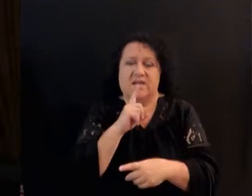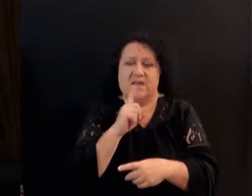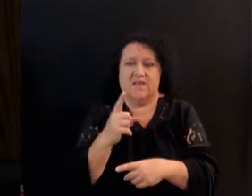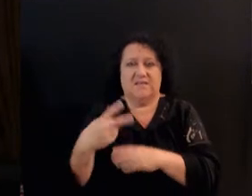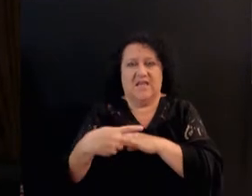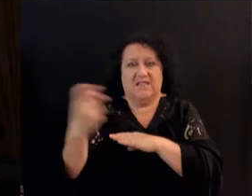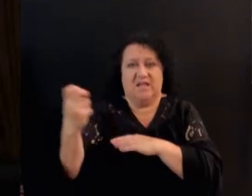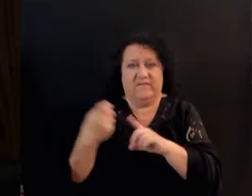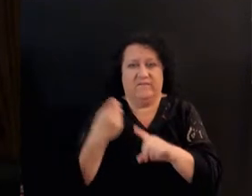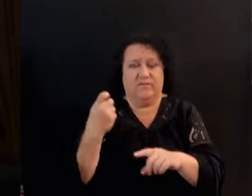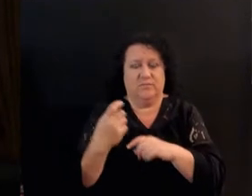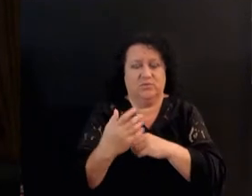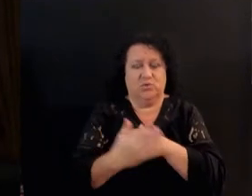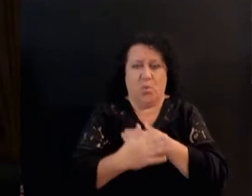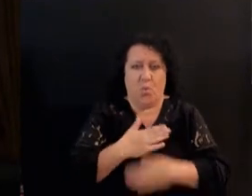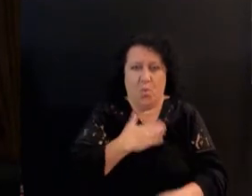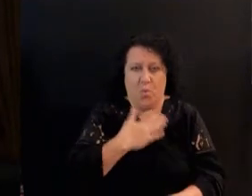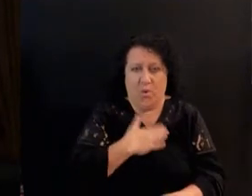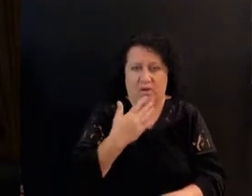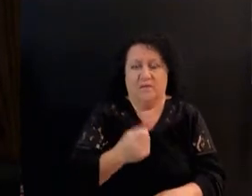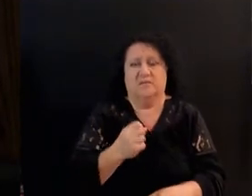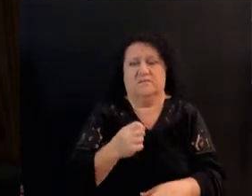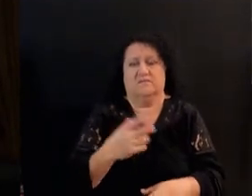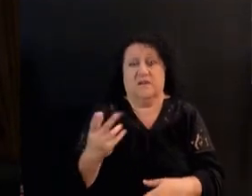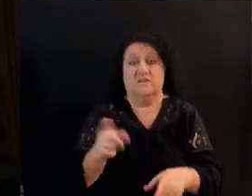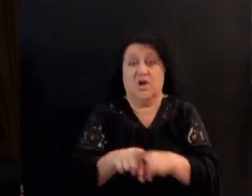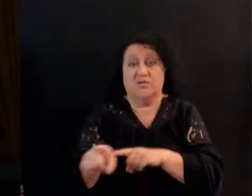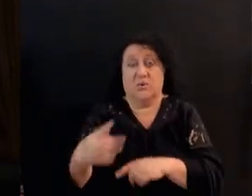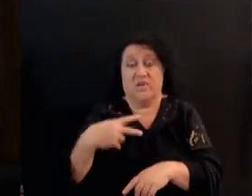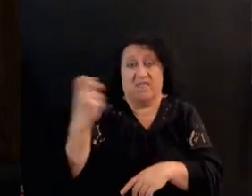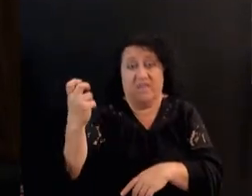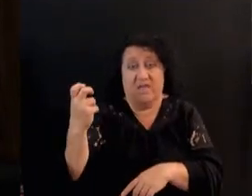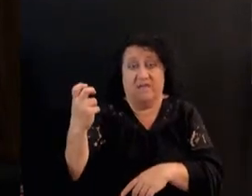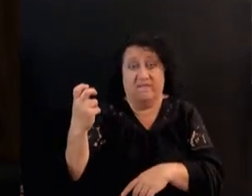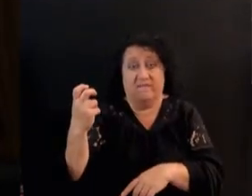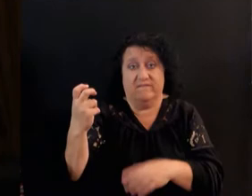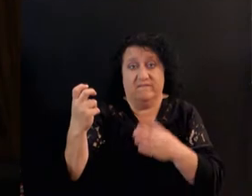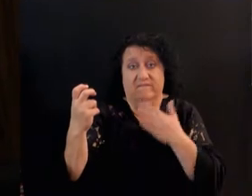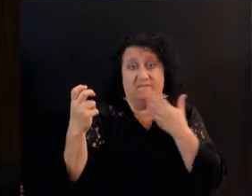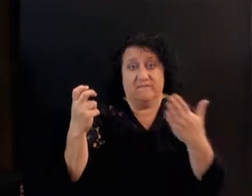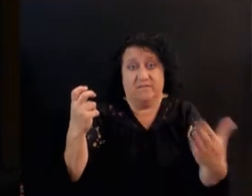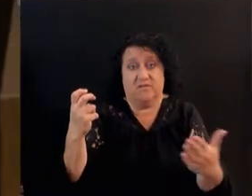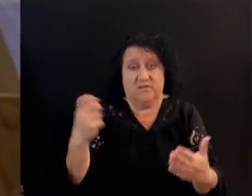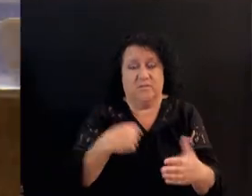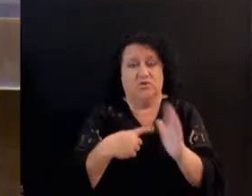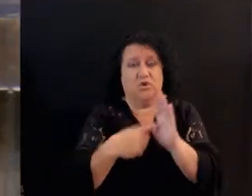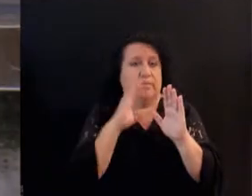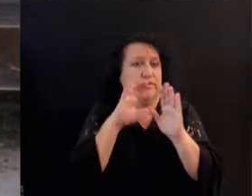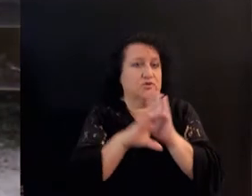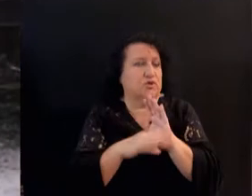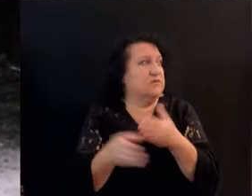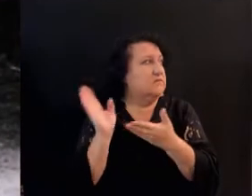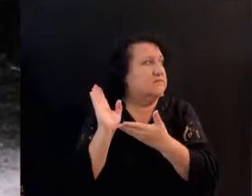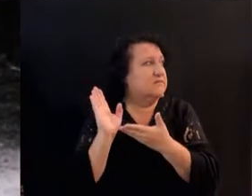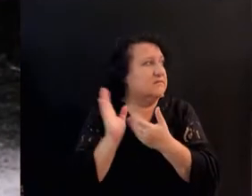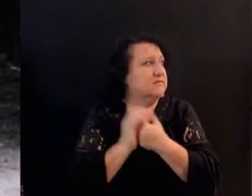question. Because here's what's happening. You know, I want to show you a picture. Can we fill that one there, Bryant?